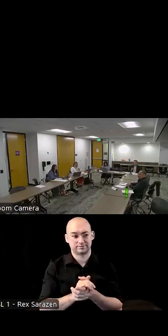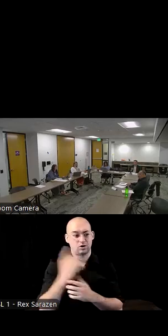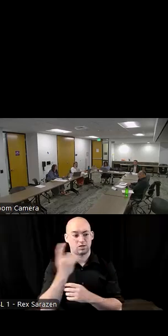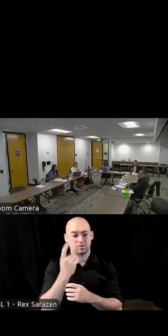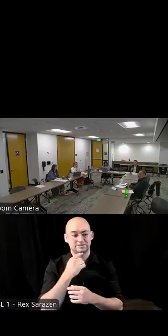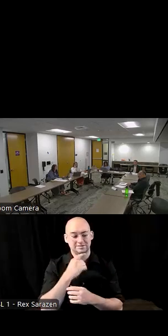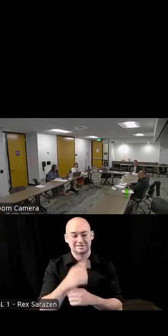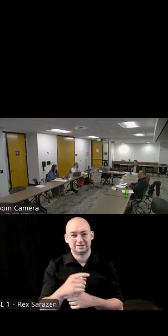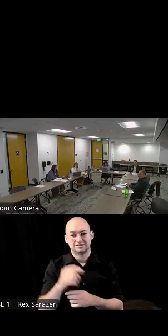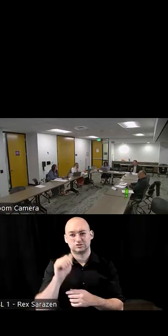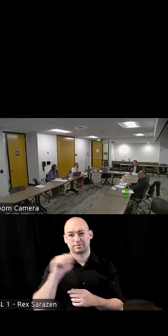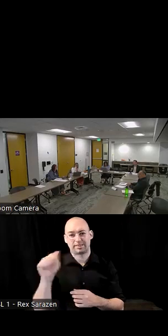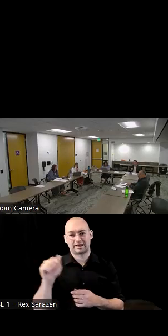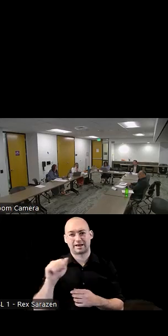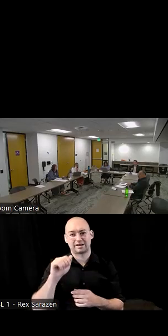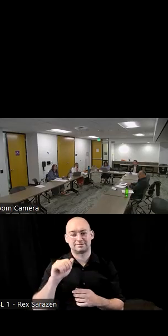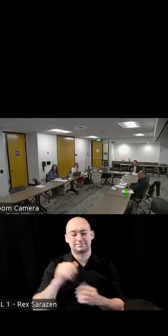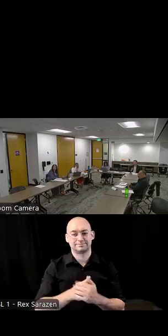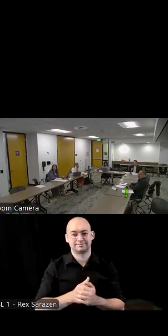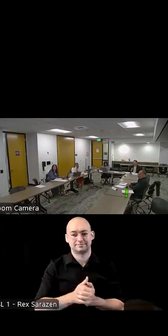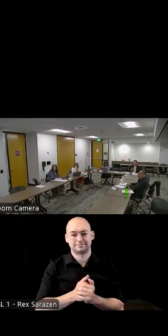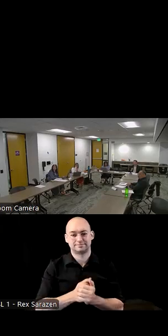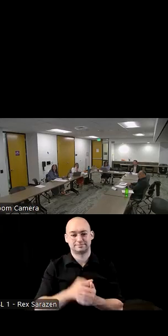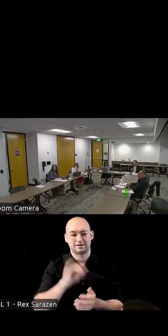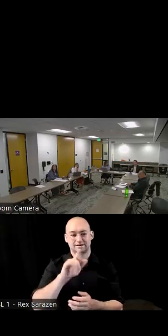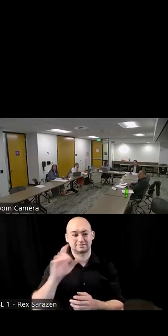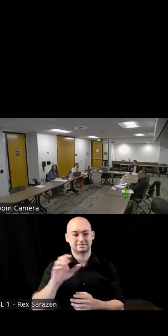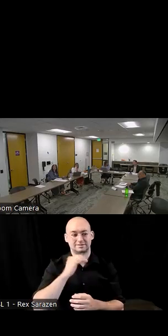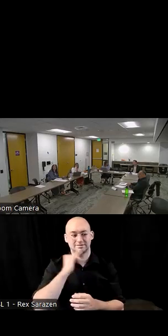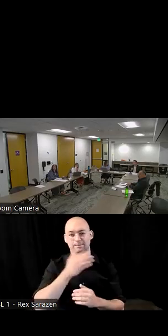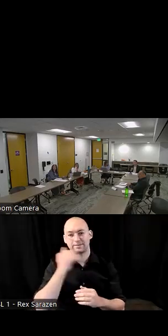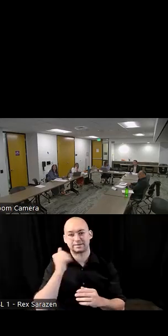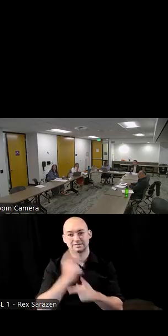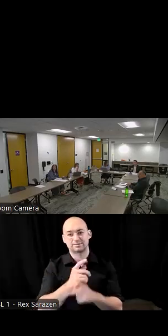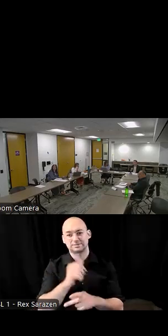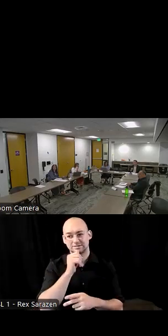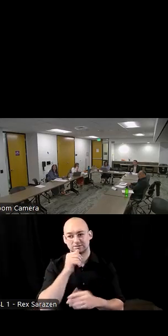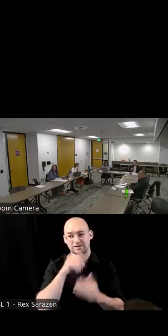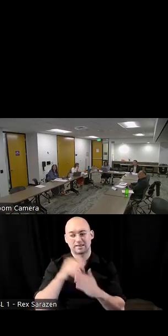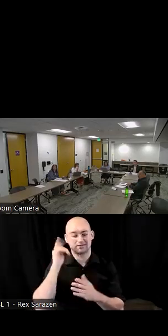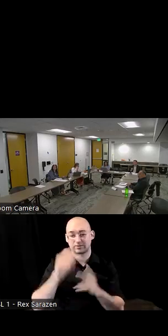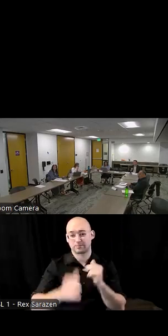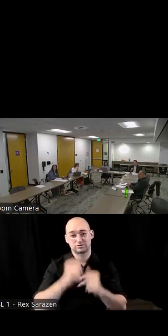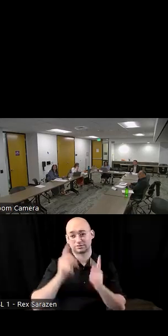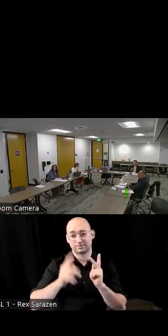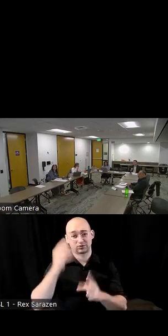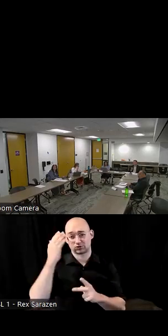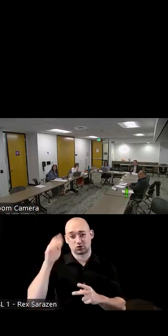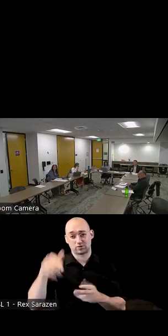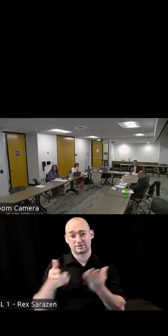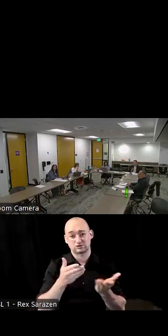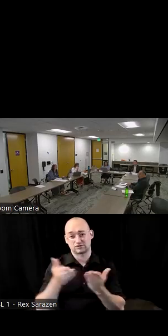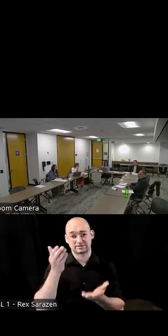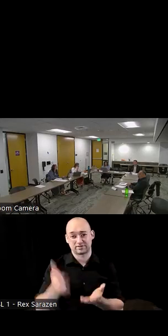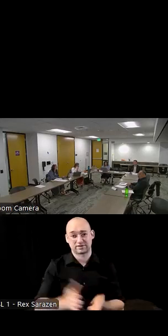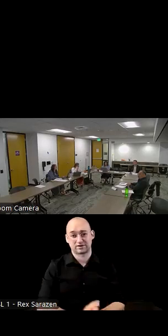our AAAs, our ILCs, and our providers are the best kept secret in California because most people don't know that these services actually exist or